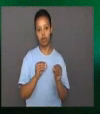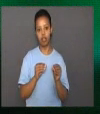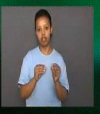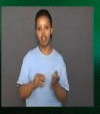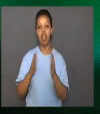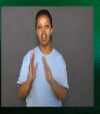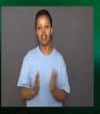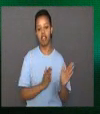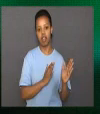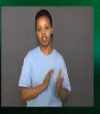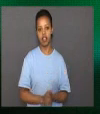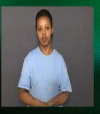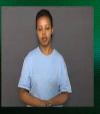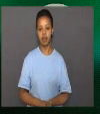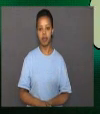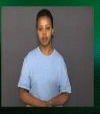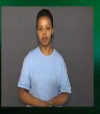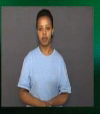Students, let's get ready.